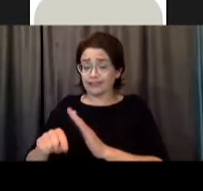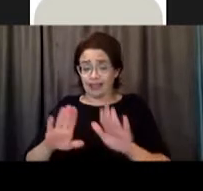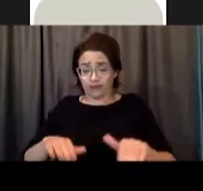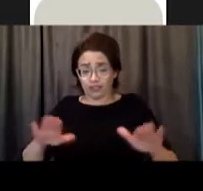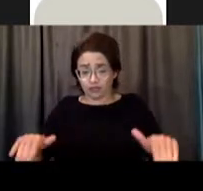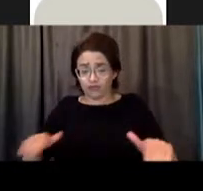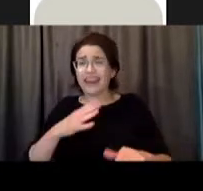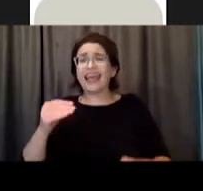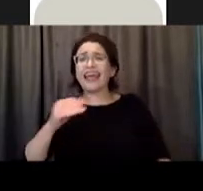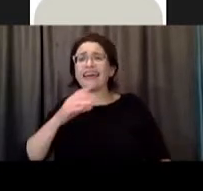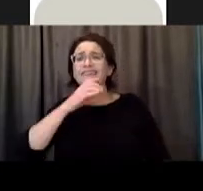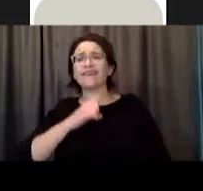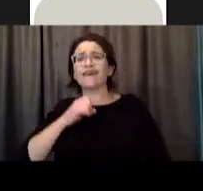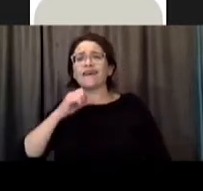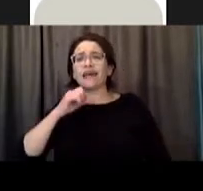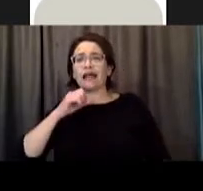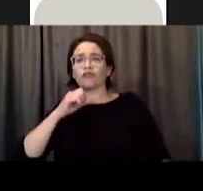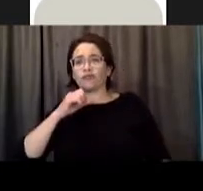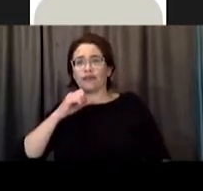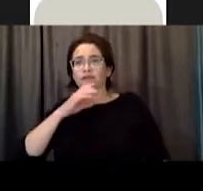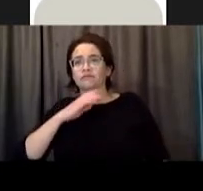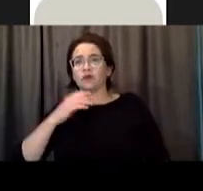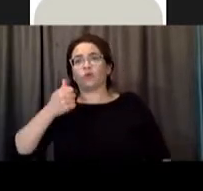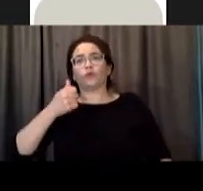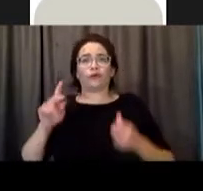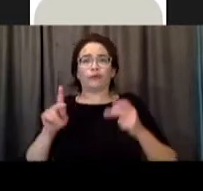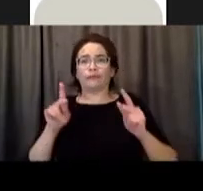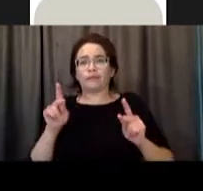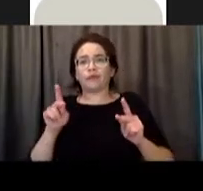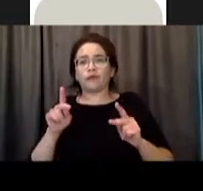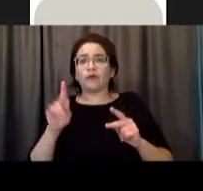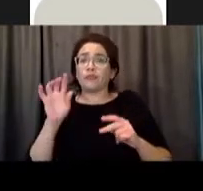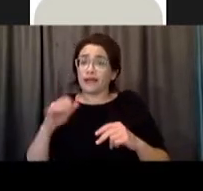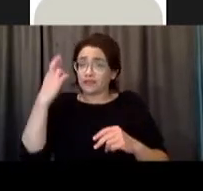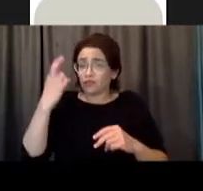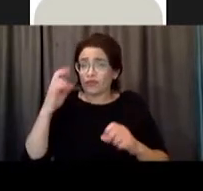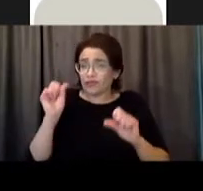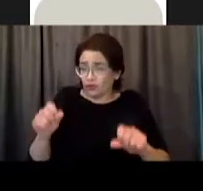elderly. This is how and why one can say it was genocide.